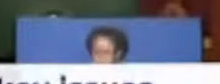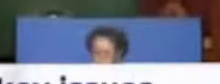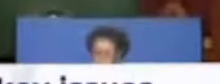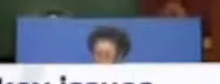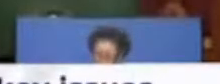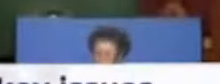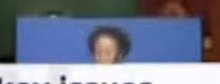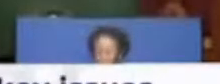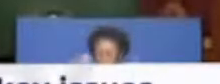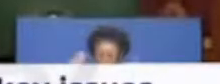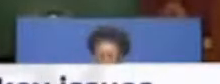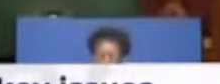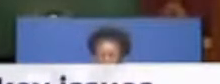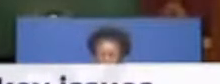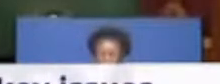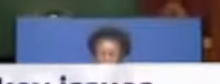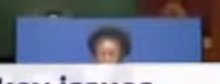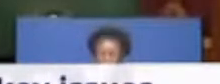manufacturing,